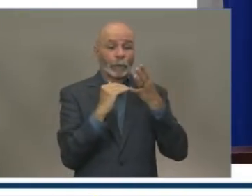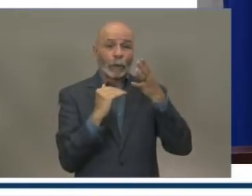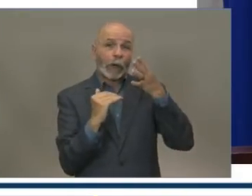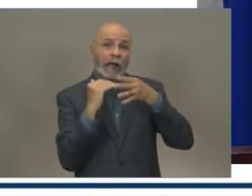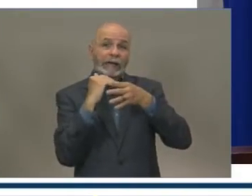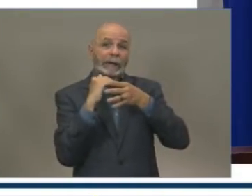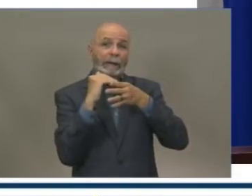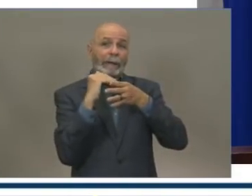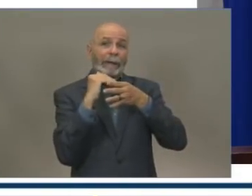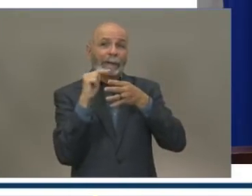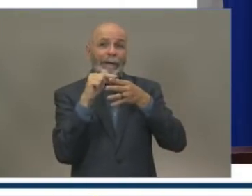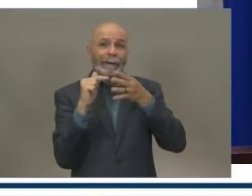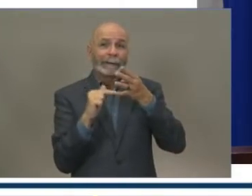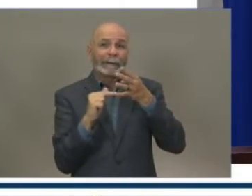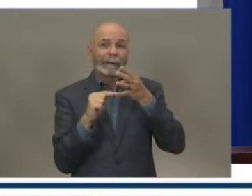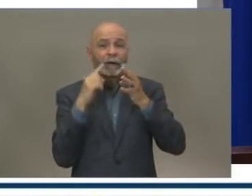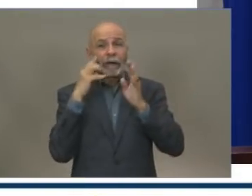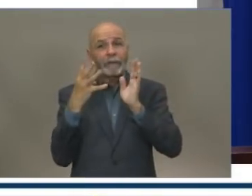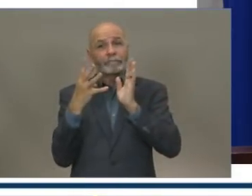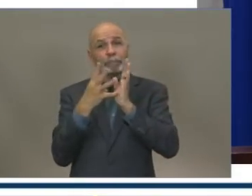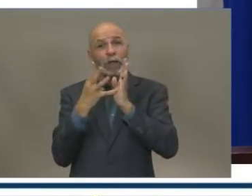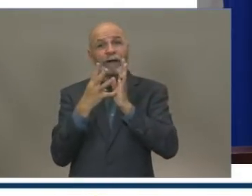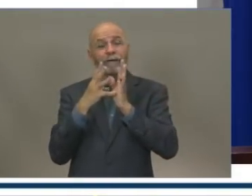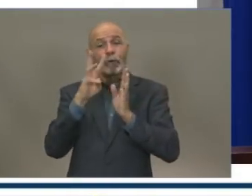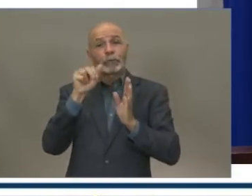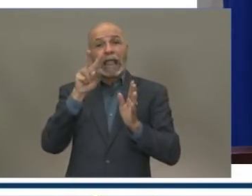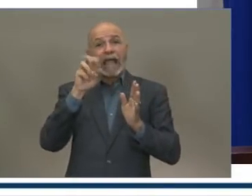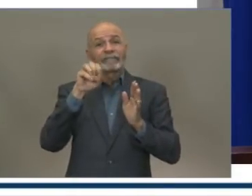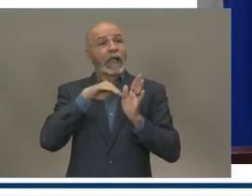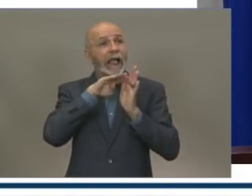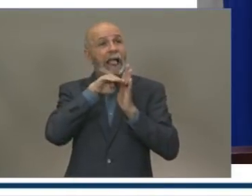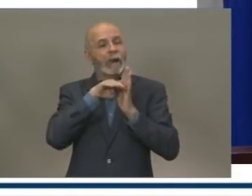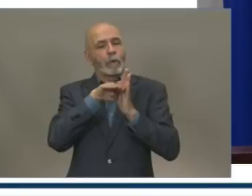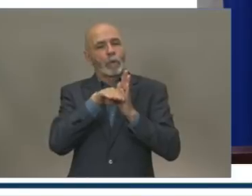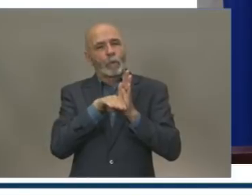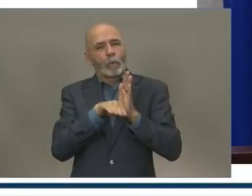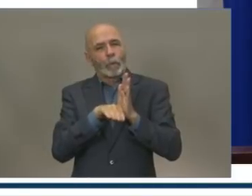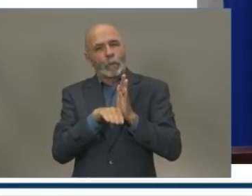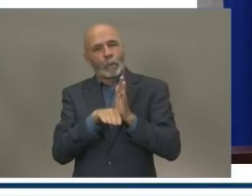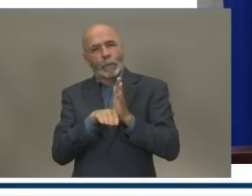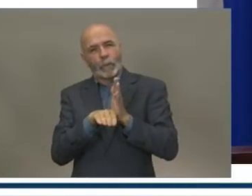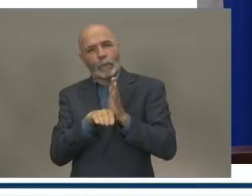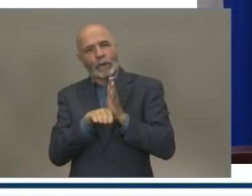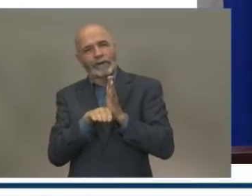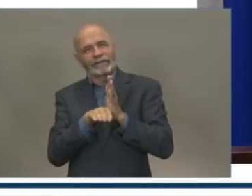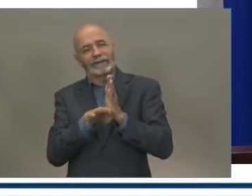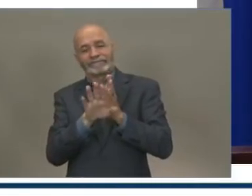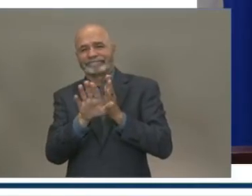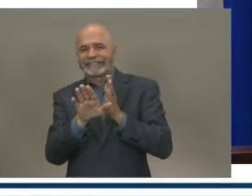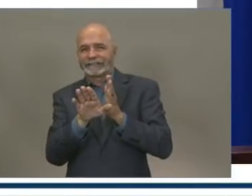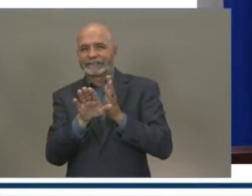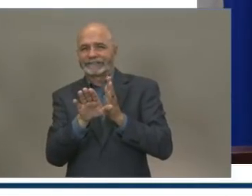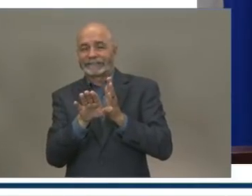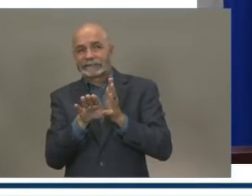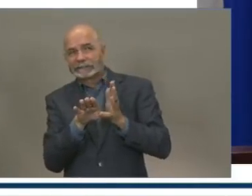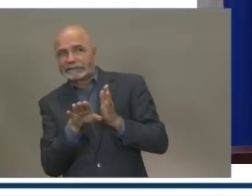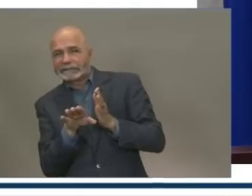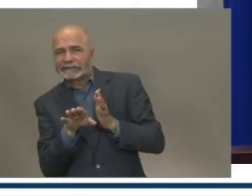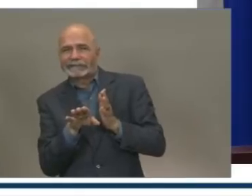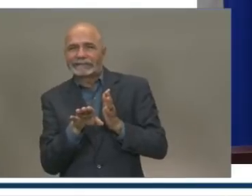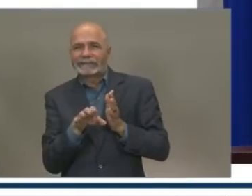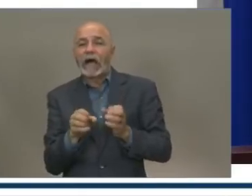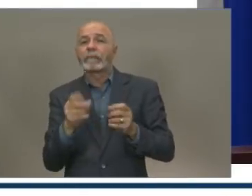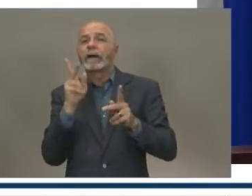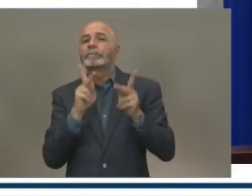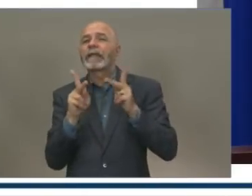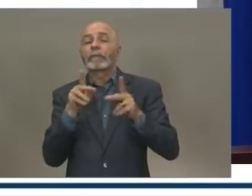wave. But you have to remember, right now, we don't have any restrictions on types of gatherings other than the people